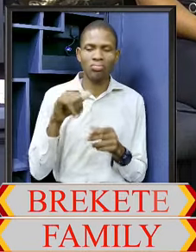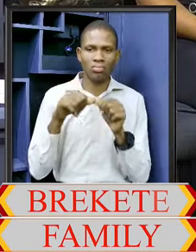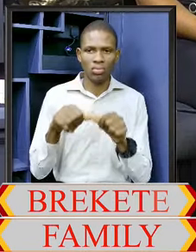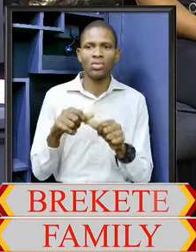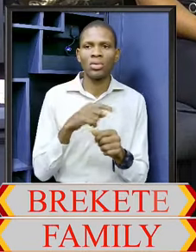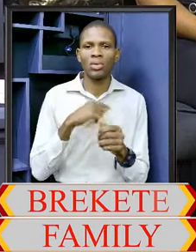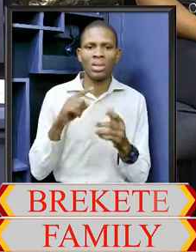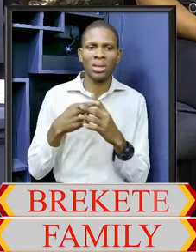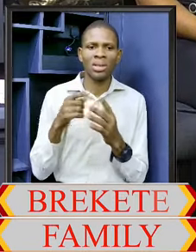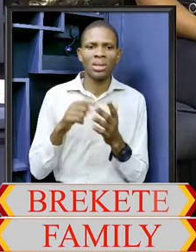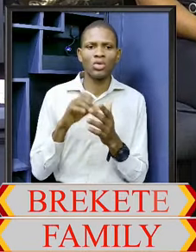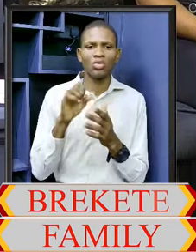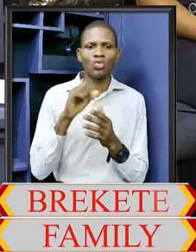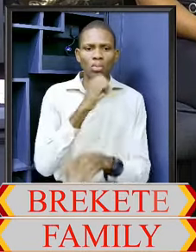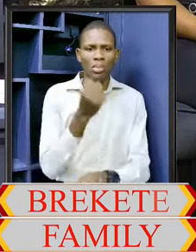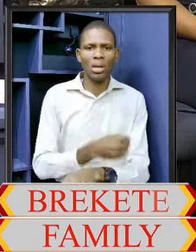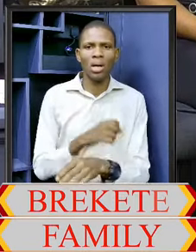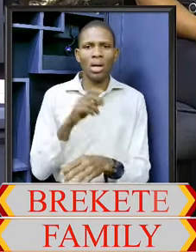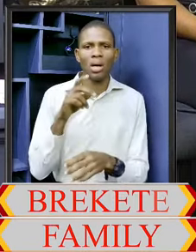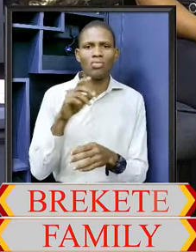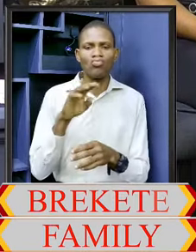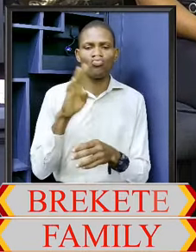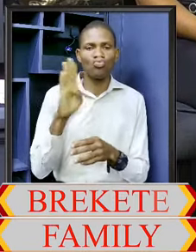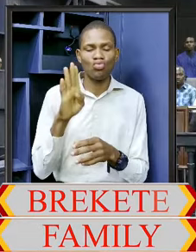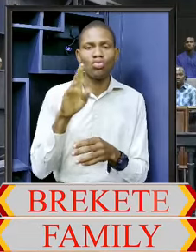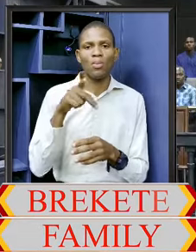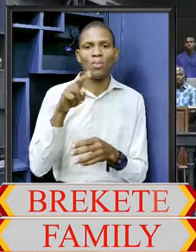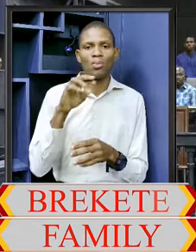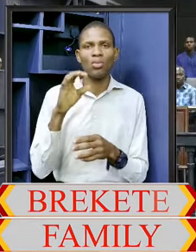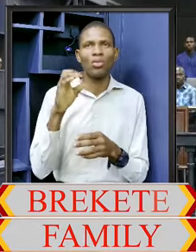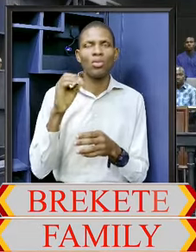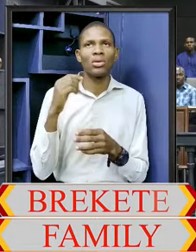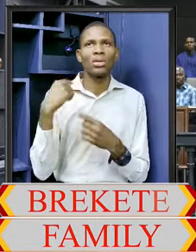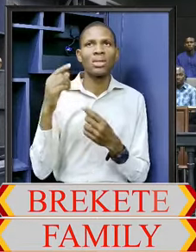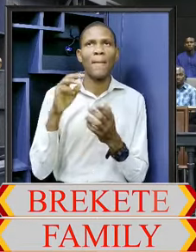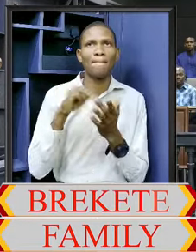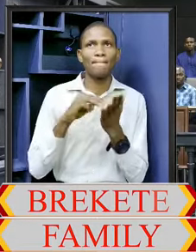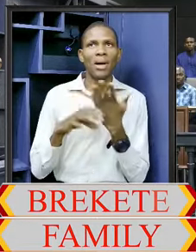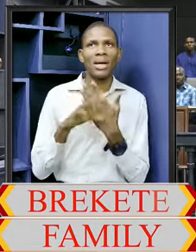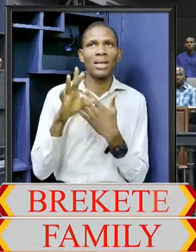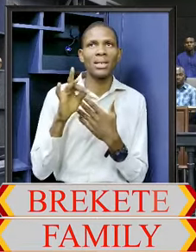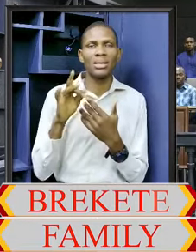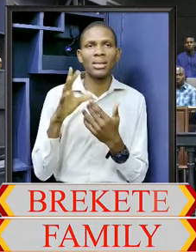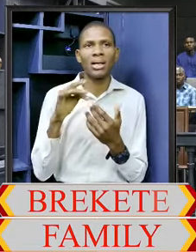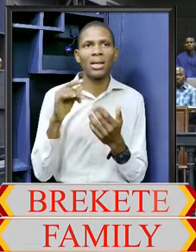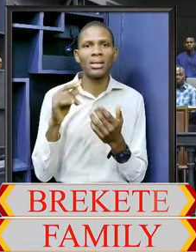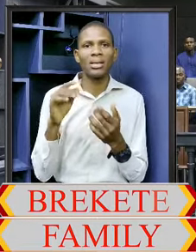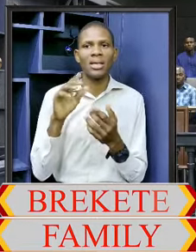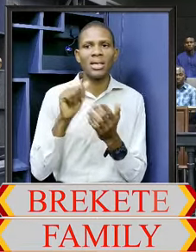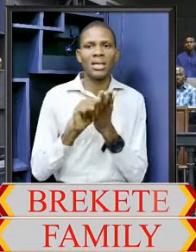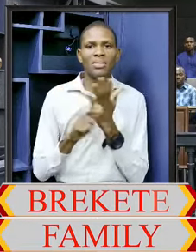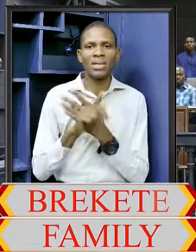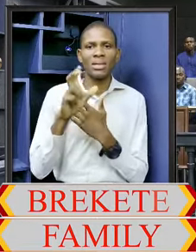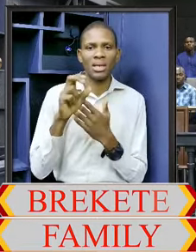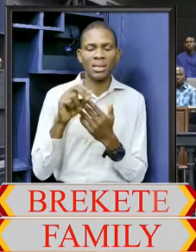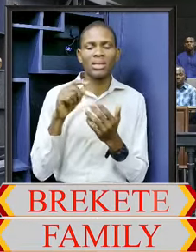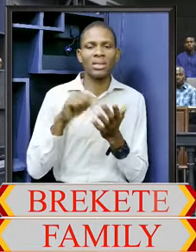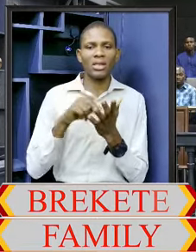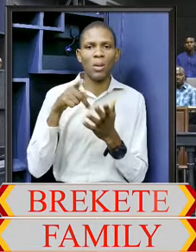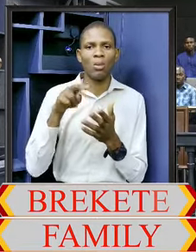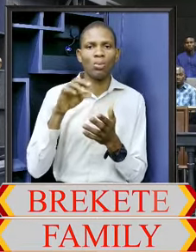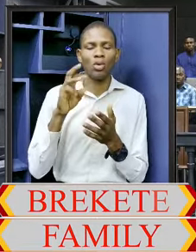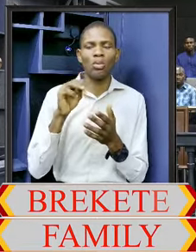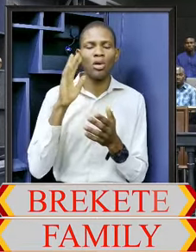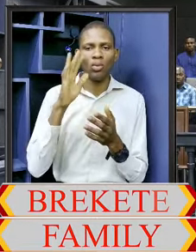We start to run this Super Bowls promo since March 18th, and on April 30th, 9 days promo go finish. Waiting Mimbi